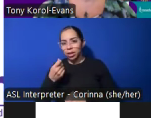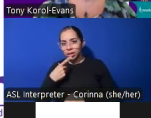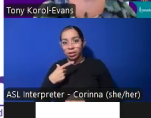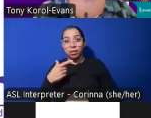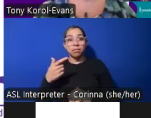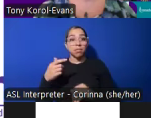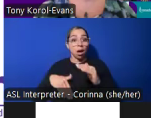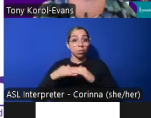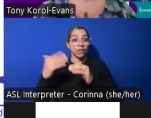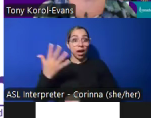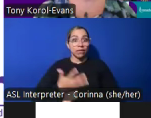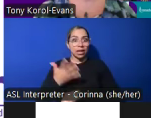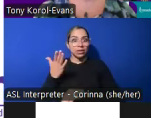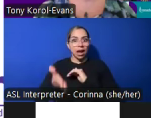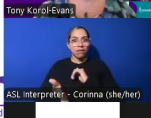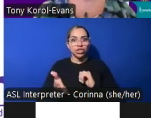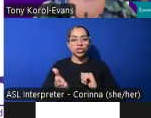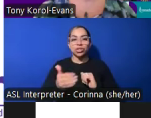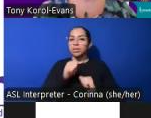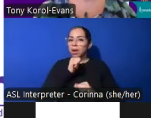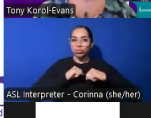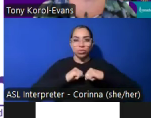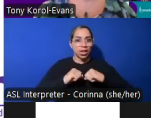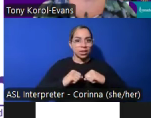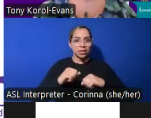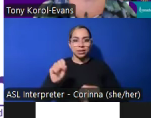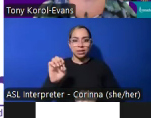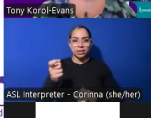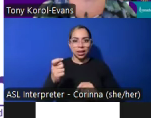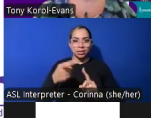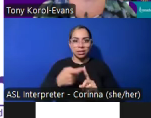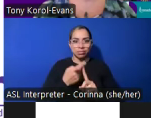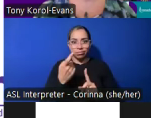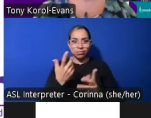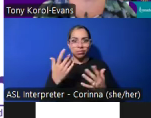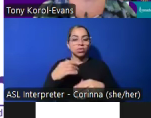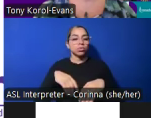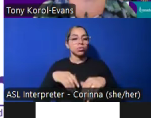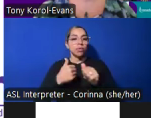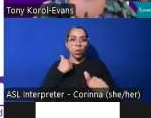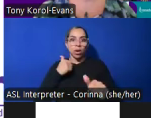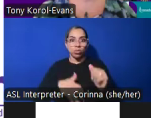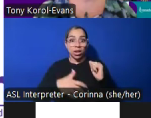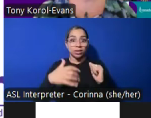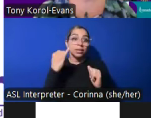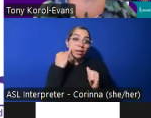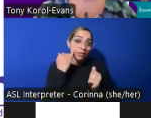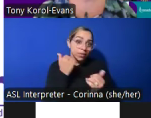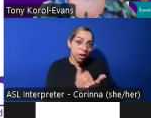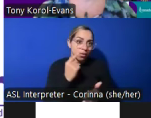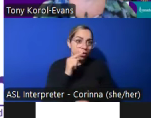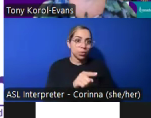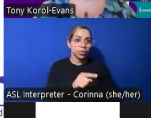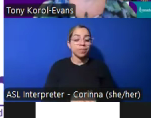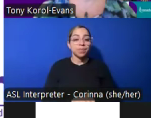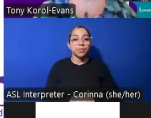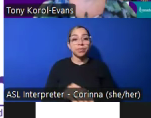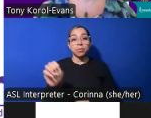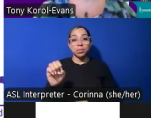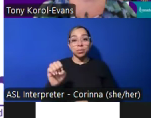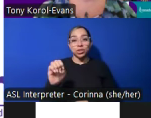sex to prevent pregnancy, if that's something that would be useful for you. Now, emergency contraception is